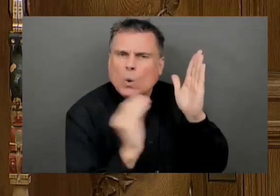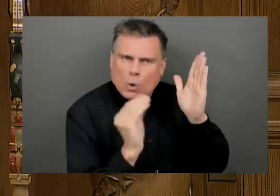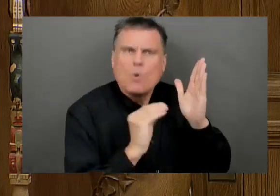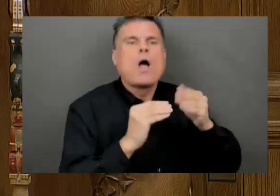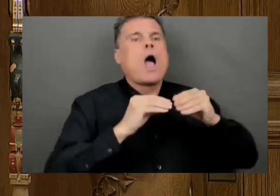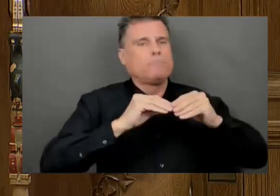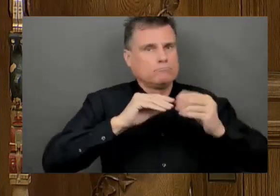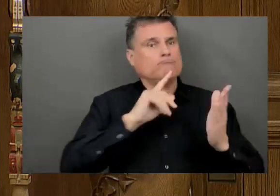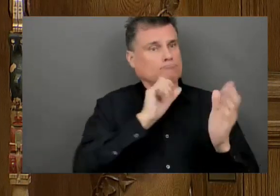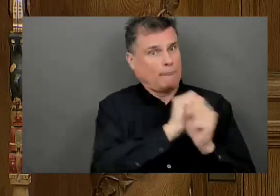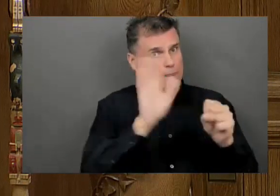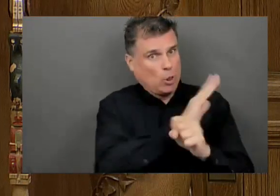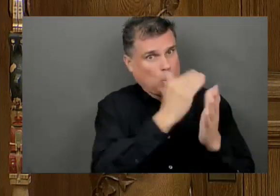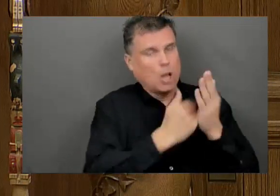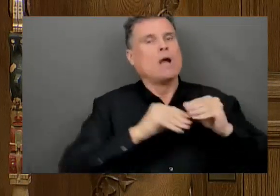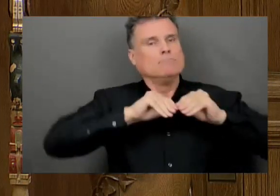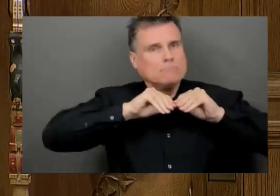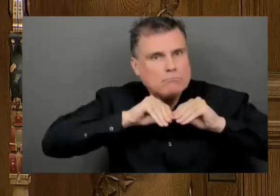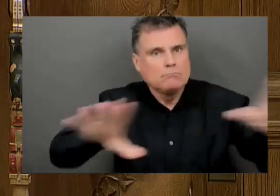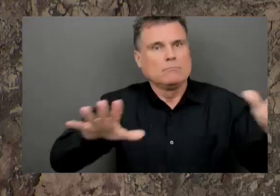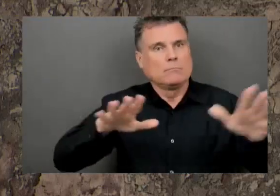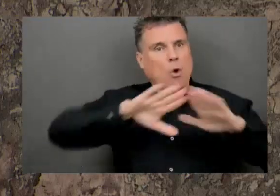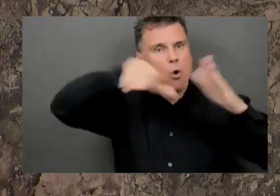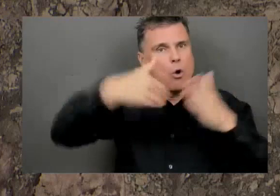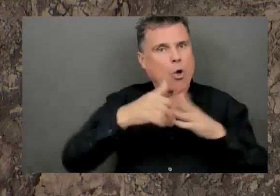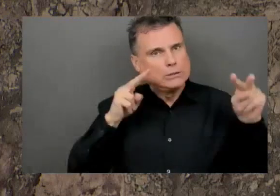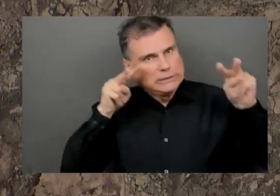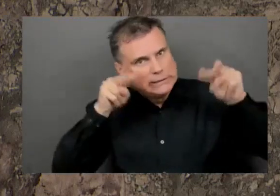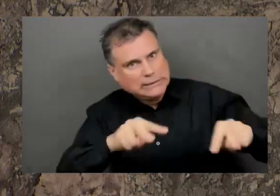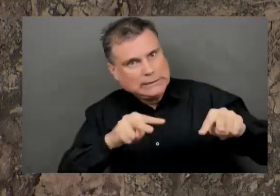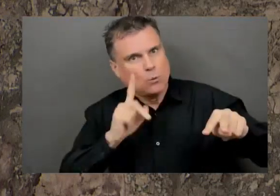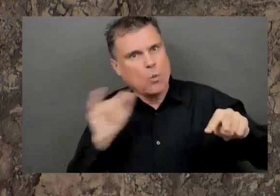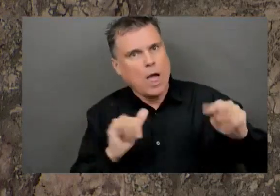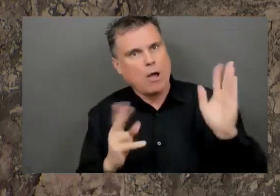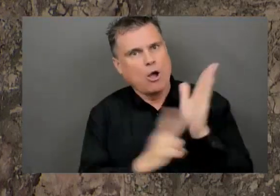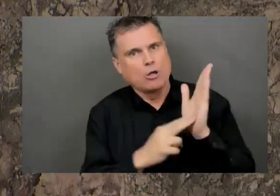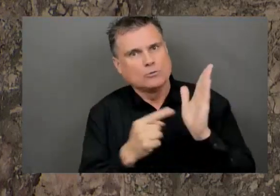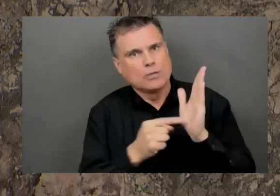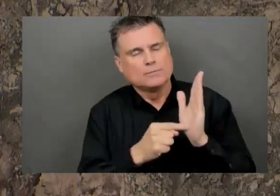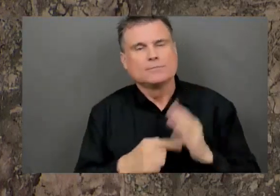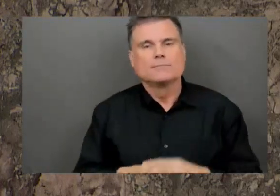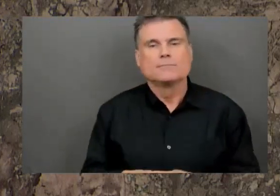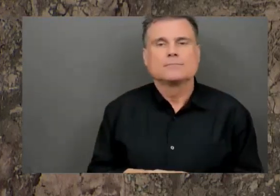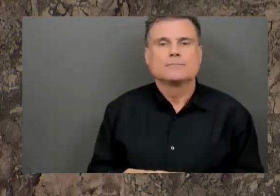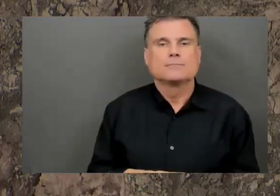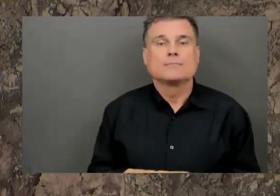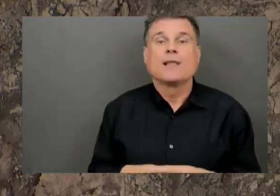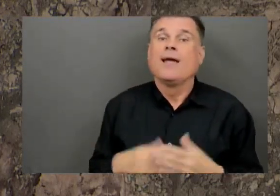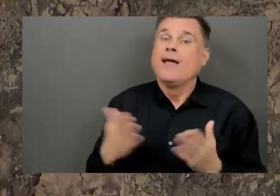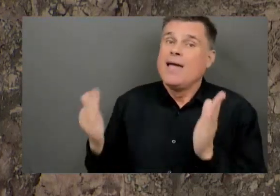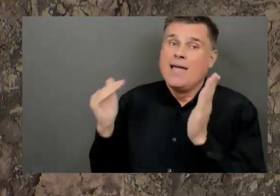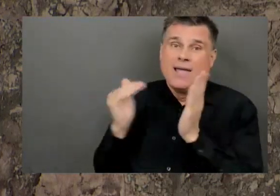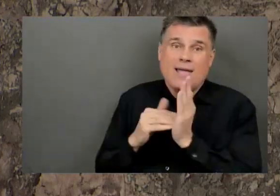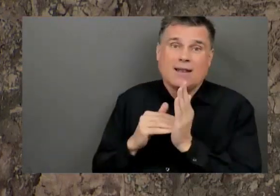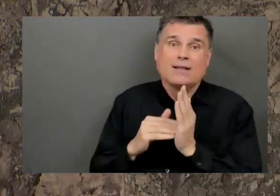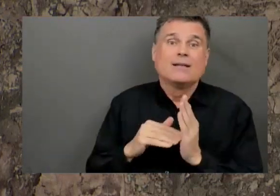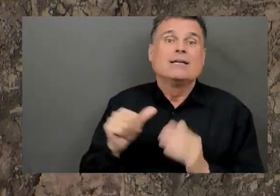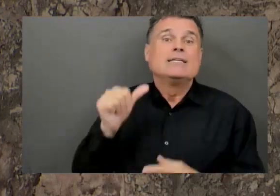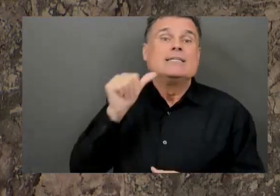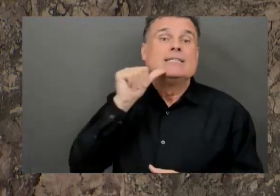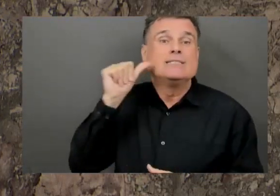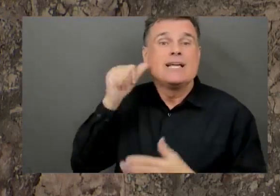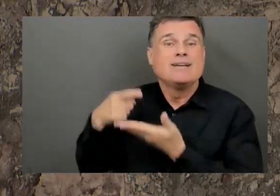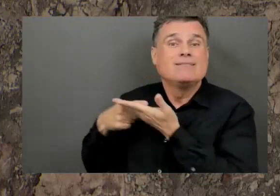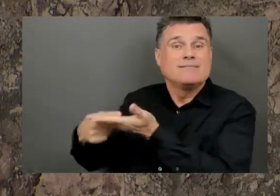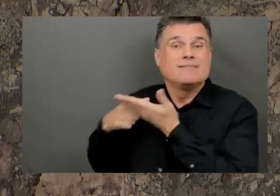Minister. Thank you, Mr. Speaker. Again, to repeat what we talked about yesterday, we've received